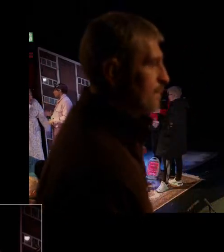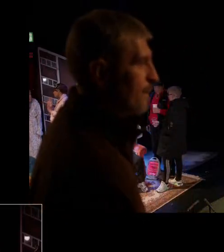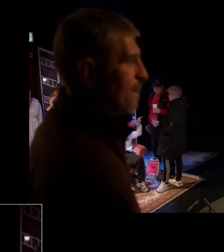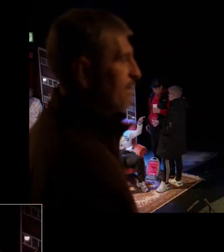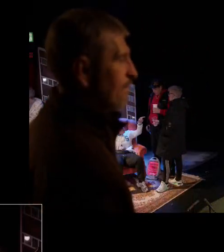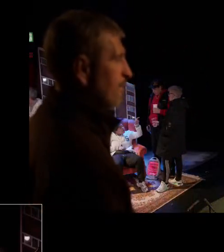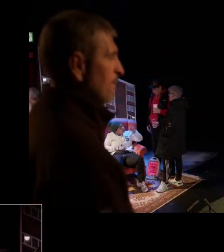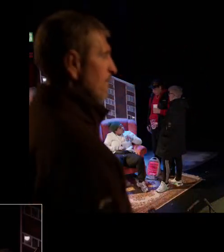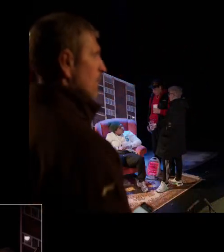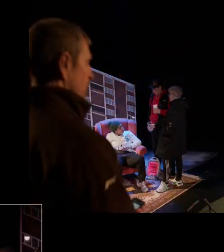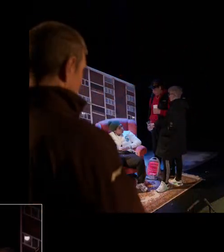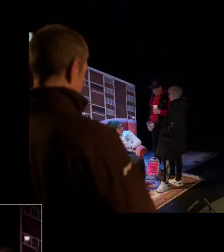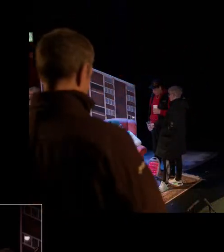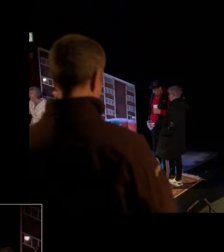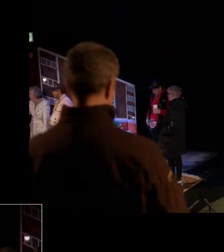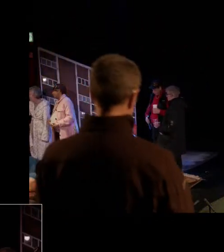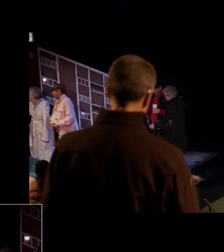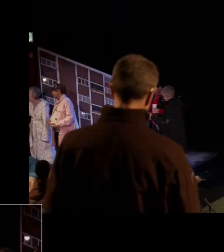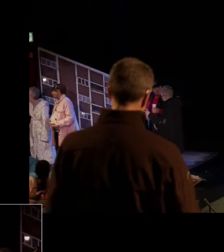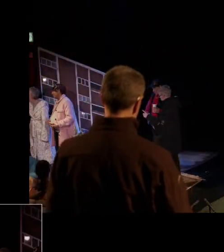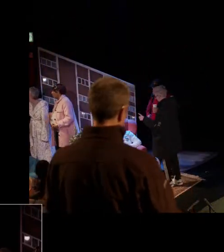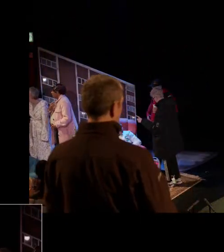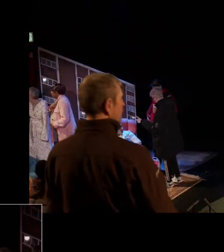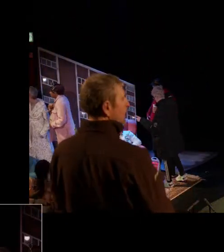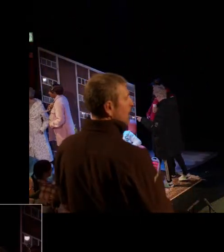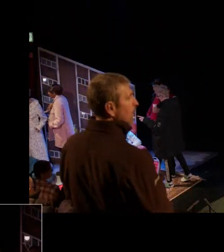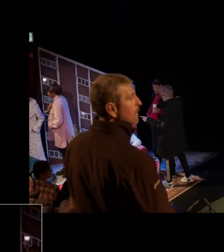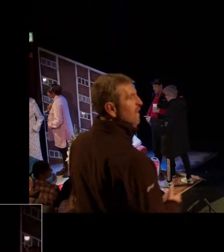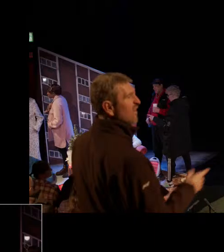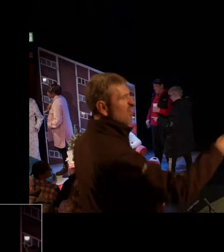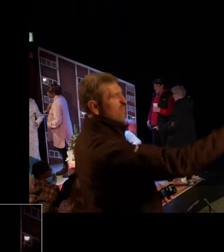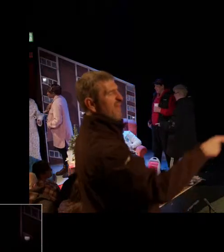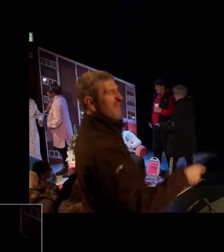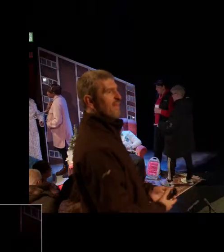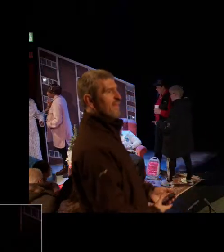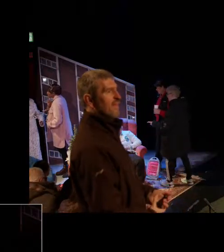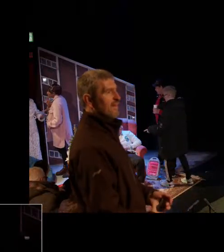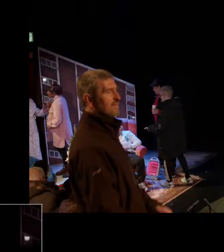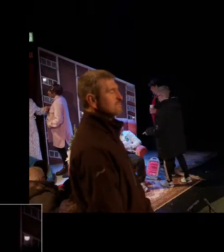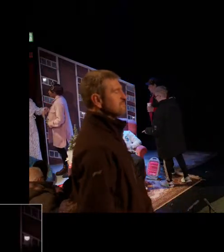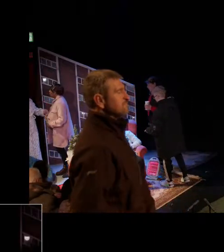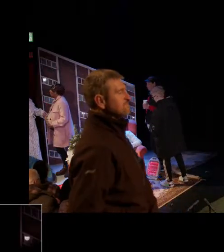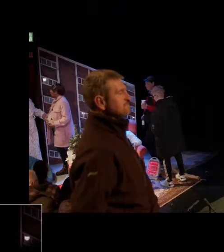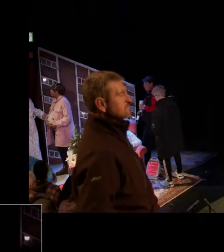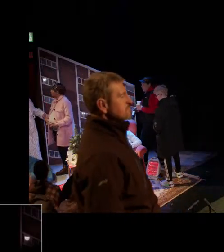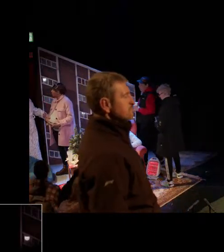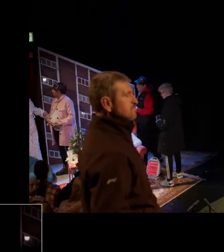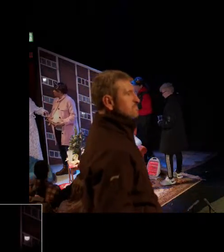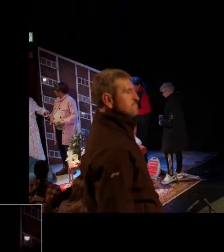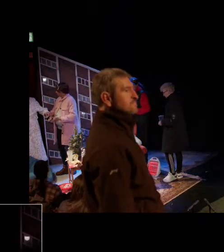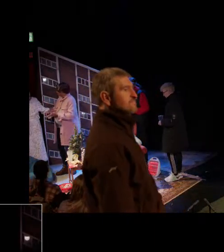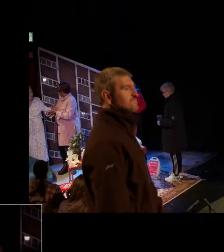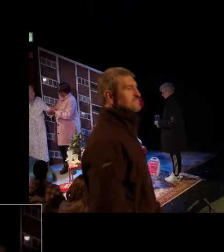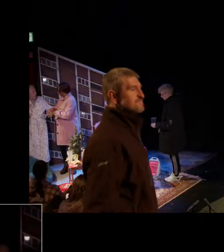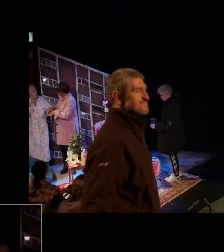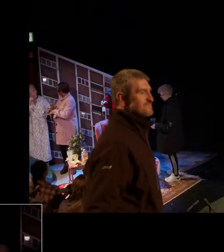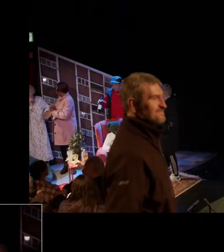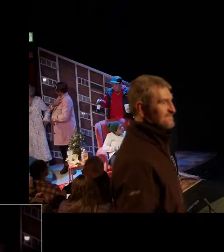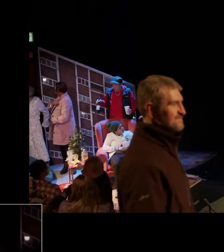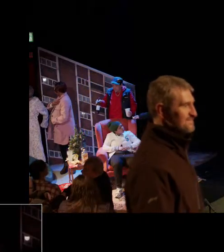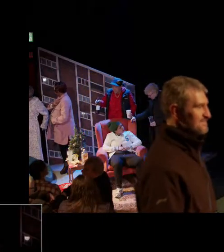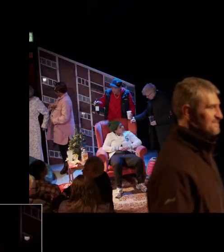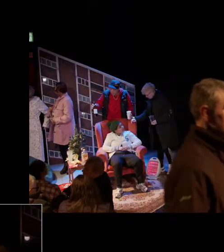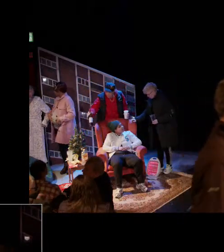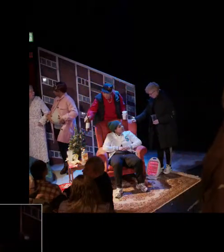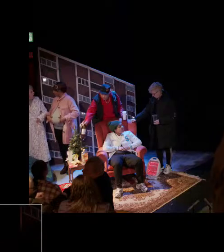Not far away. You've probably never heard this song. That's Spanish. How much are you here from